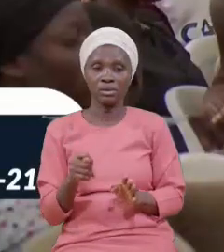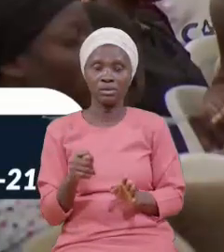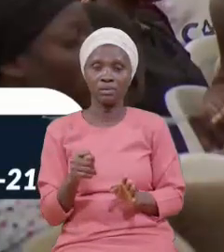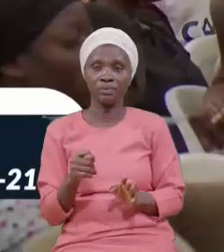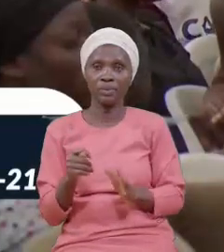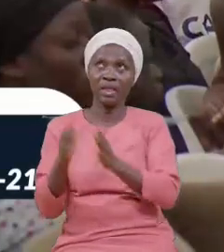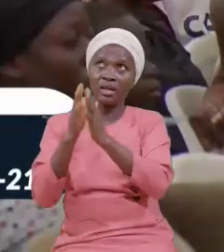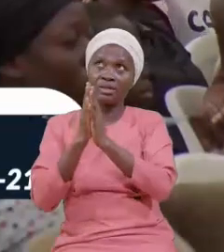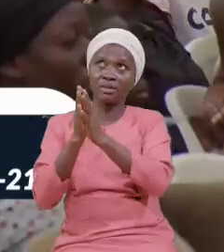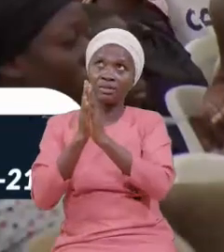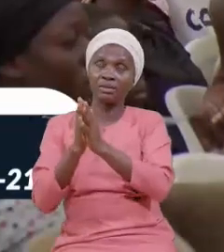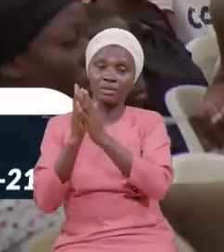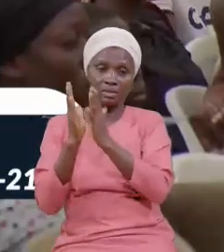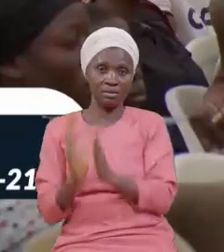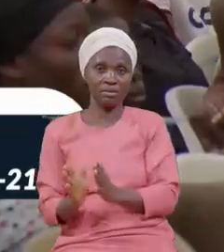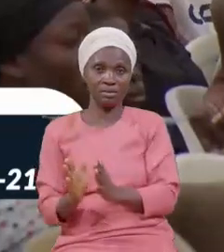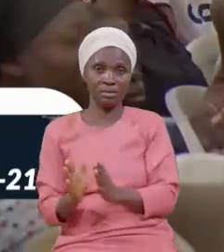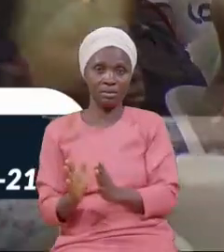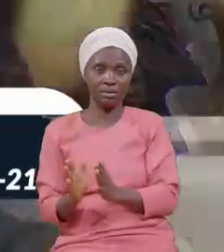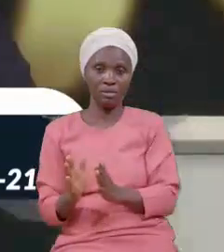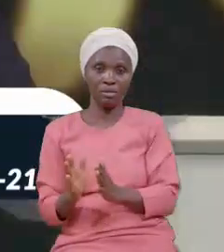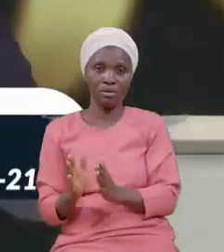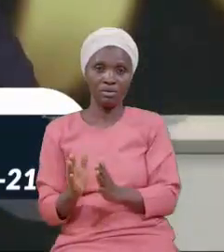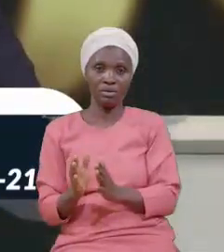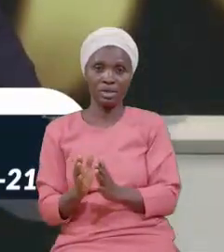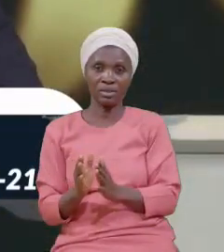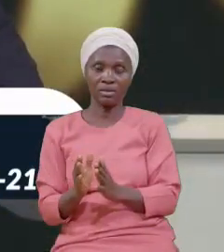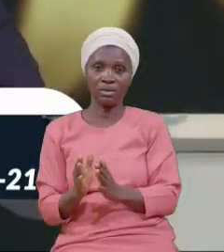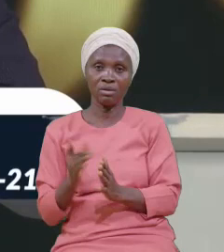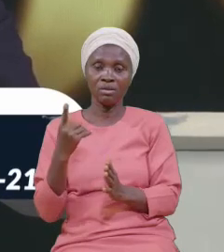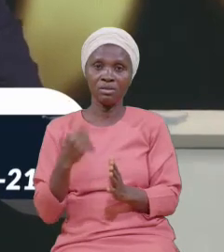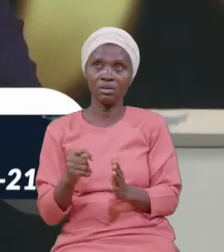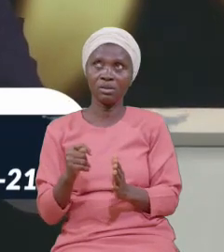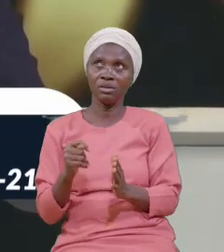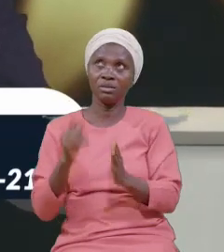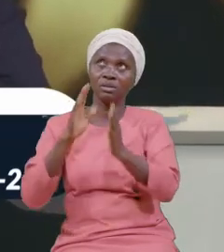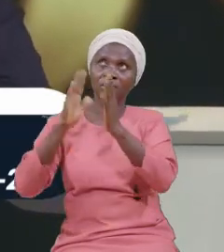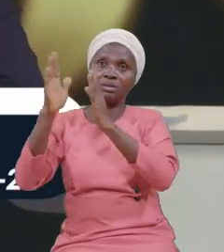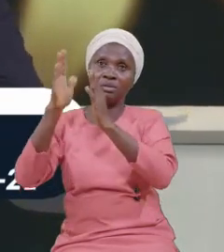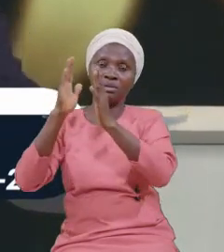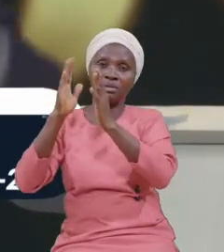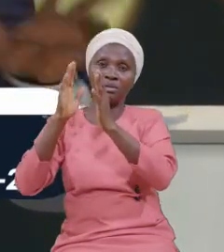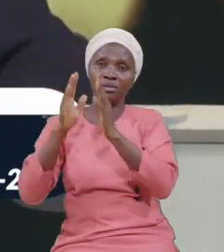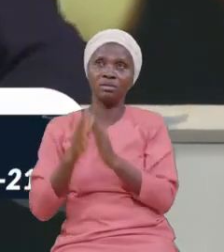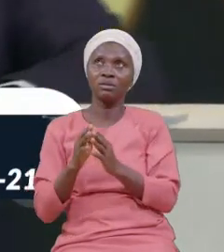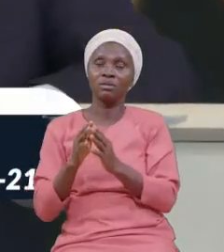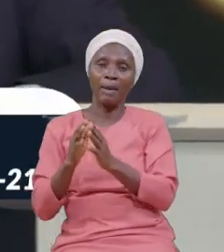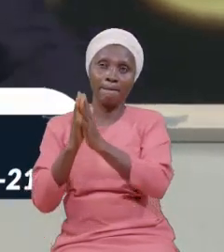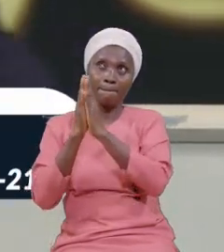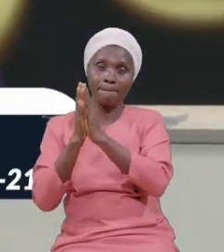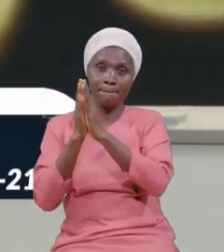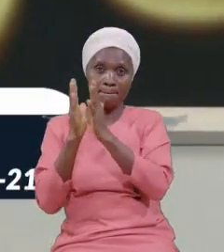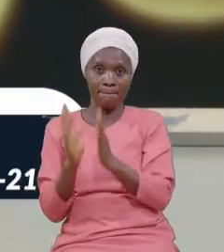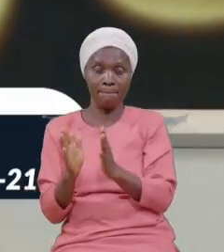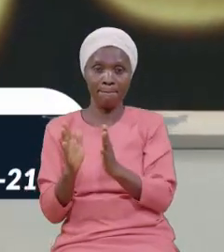He's interceding for us that whatever wind may blow and whatever things may happen,